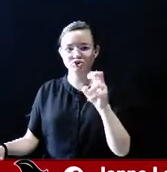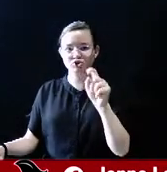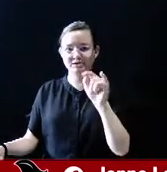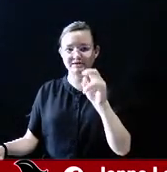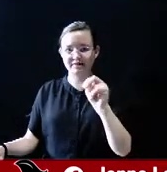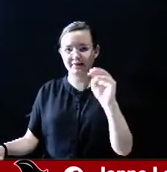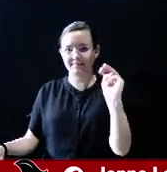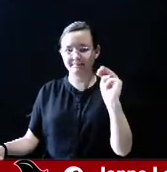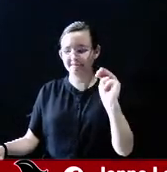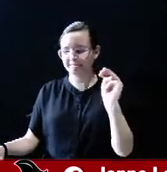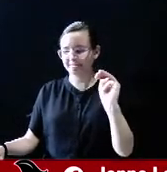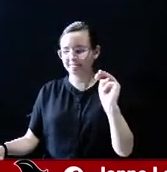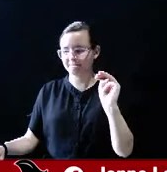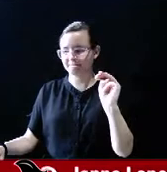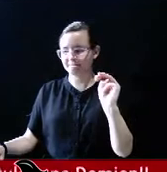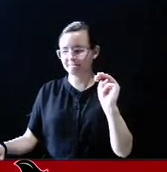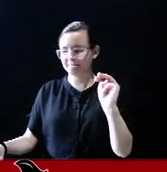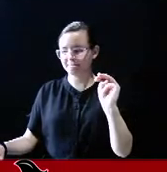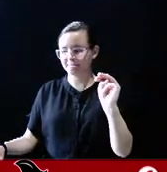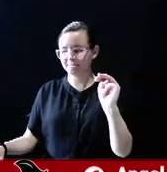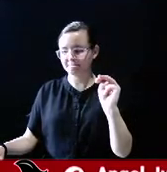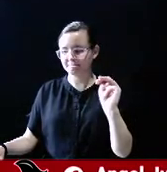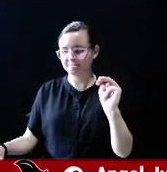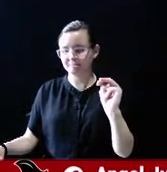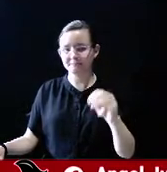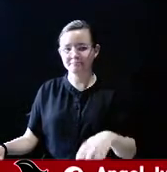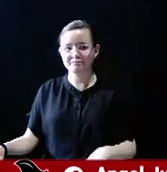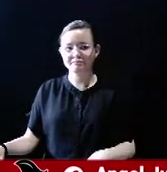Justin Edward Molina.